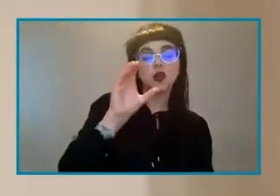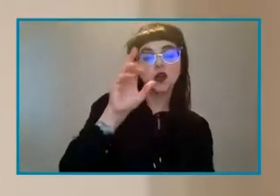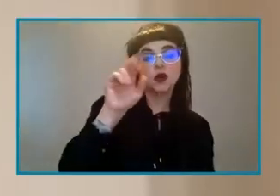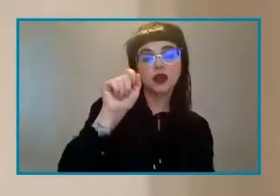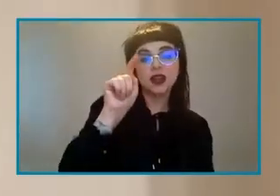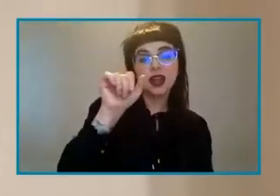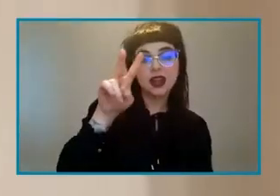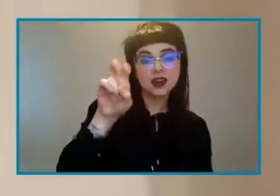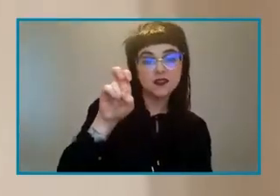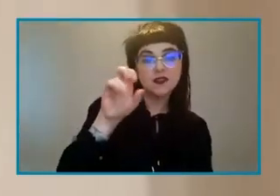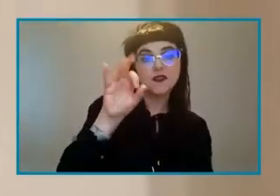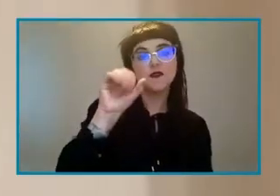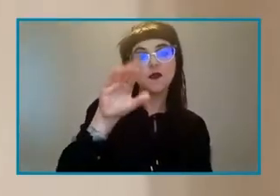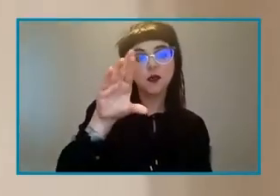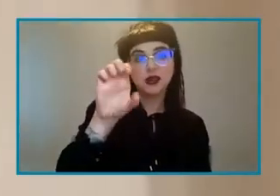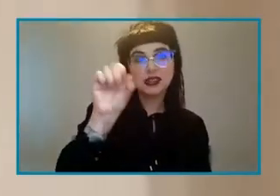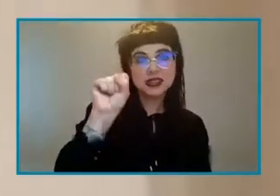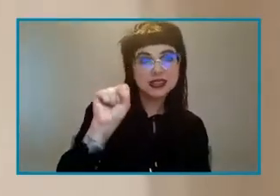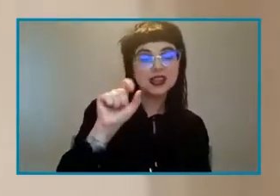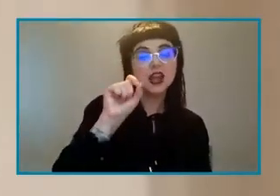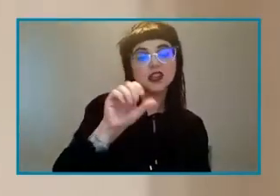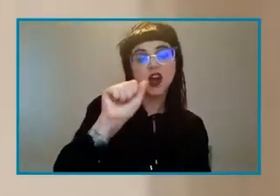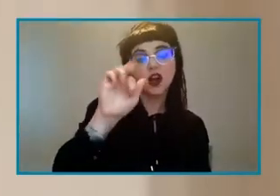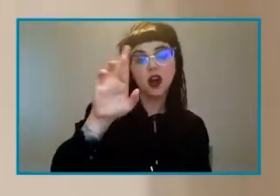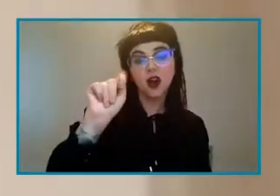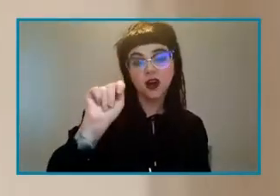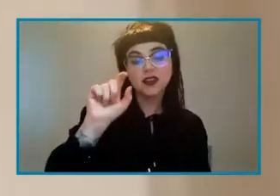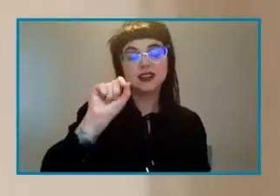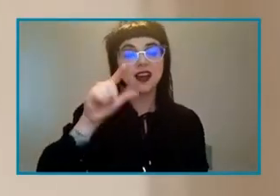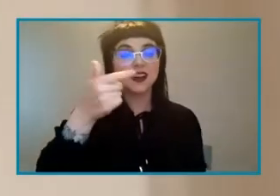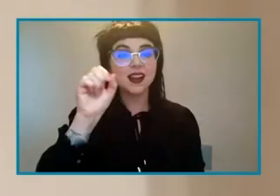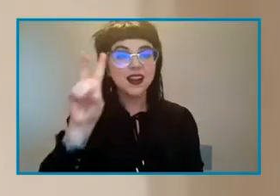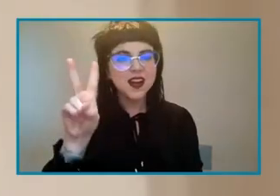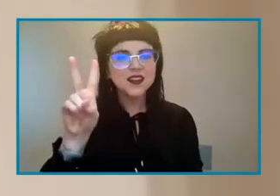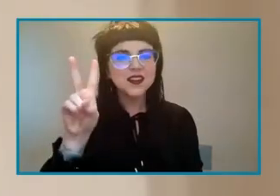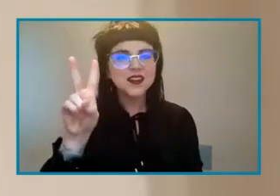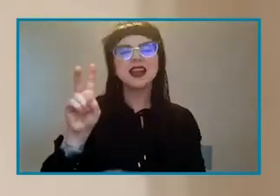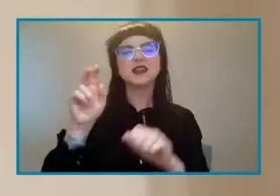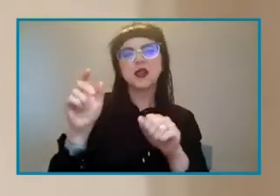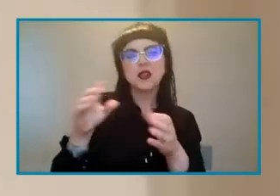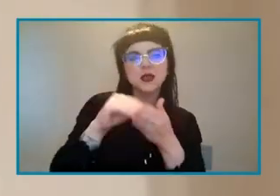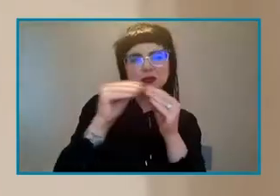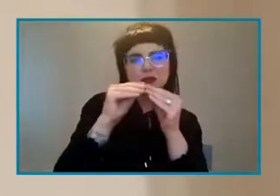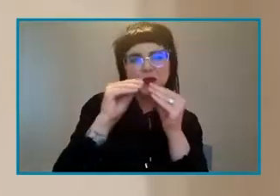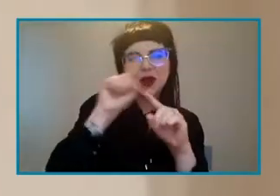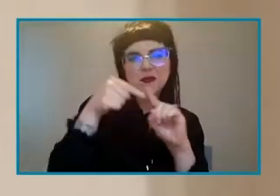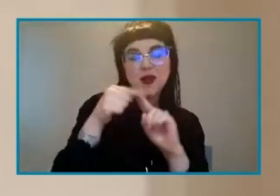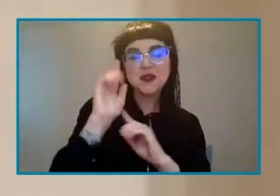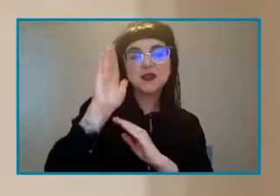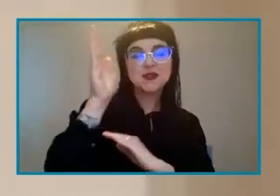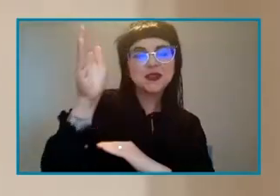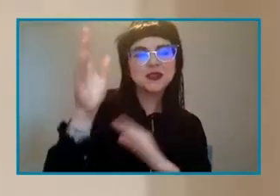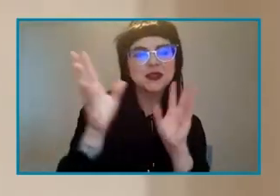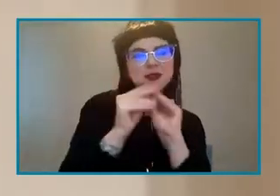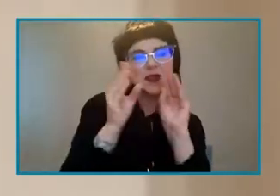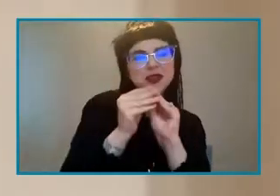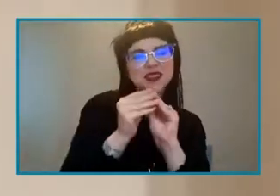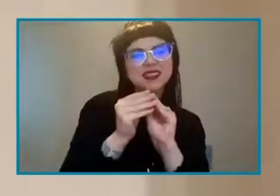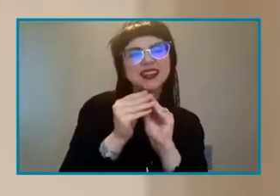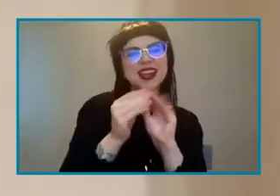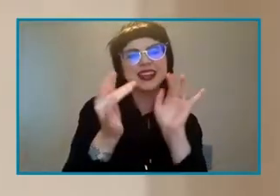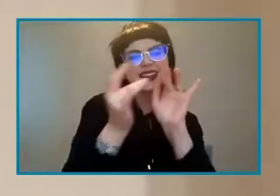creativeforcesnrc.arts.gov to make sure that you hear about future webinars and opportunities to connect. Thank you again, and wishing you all a